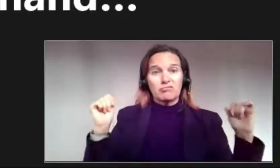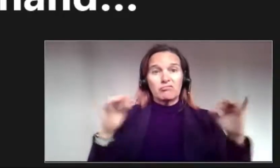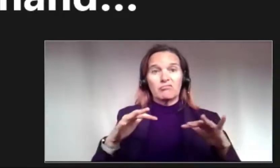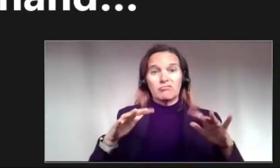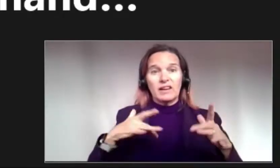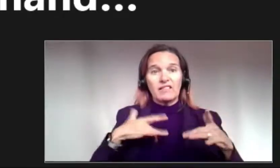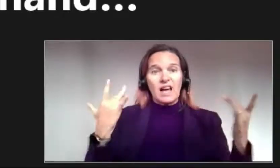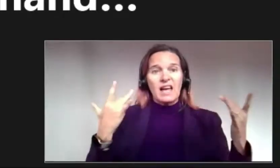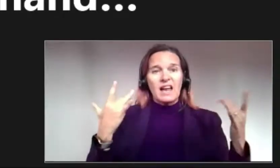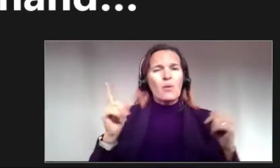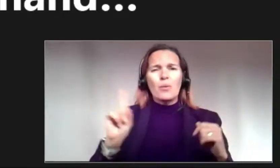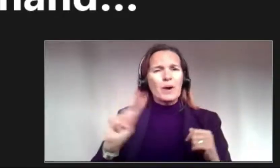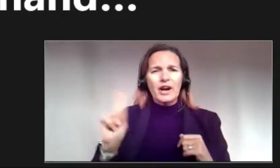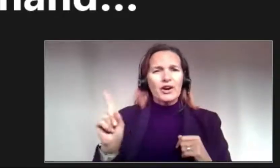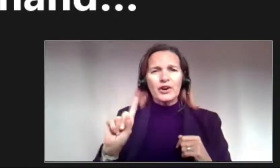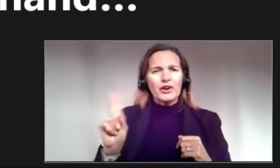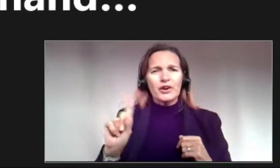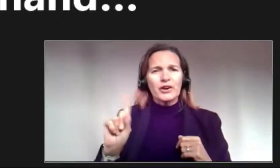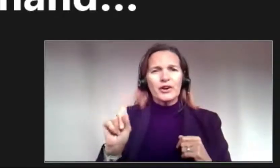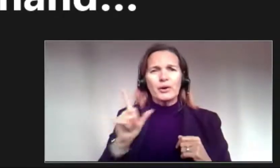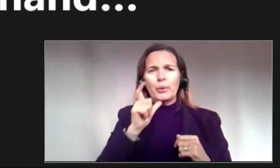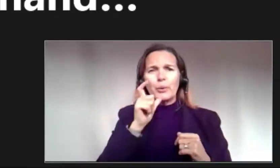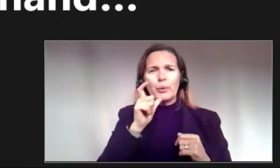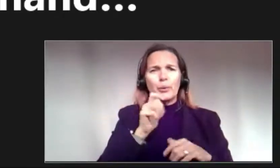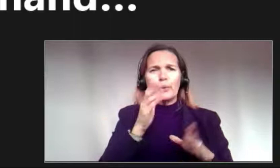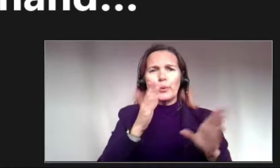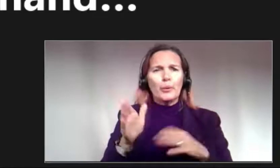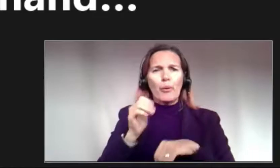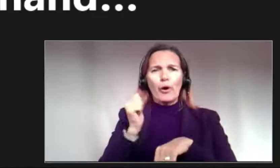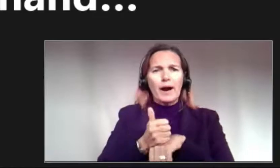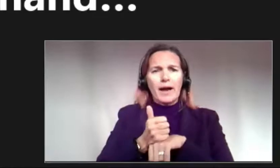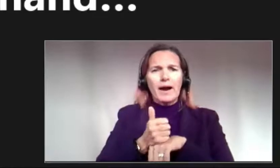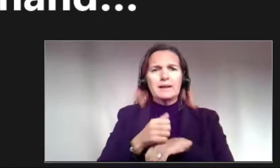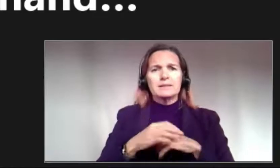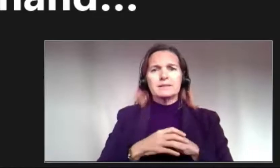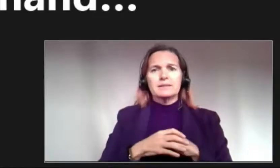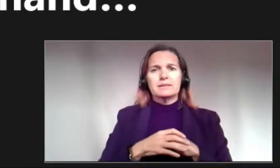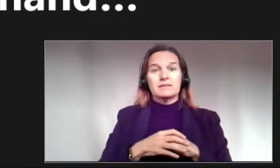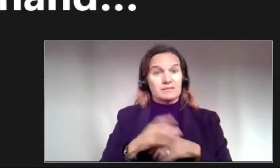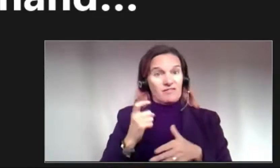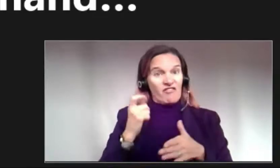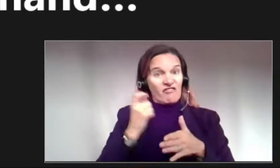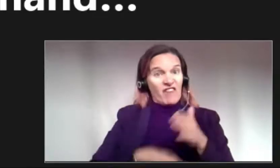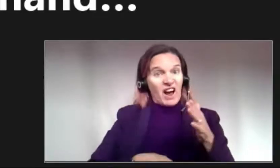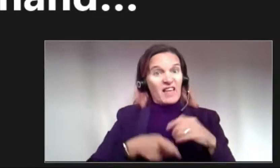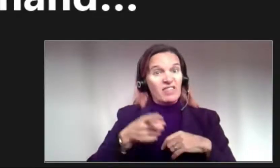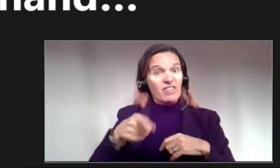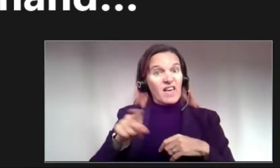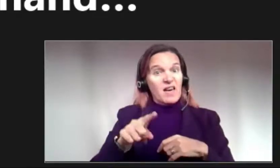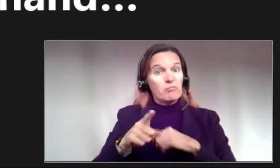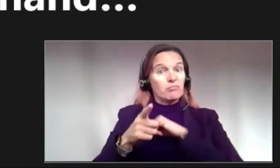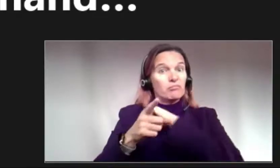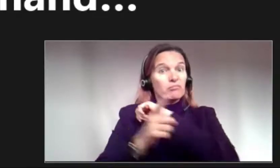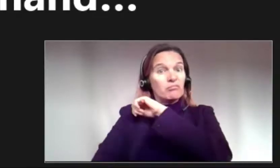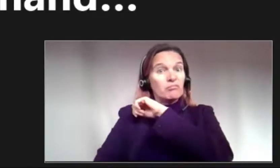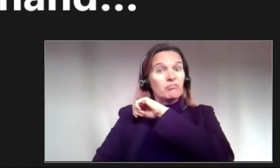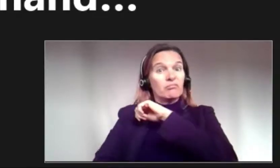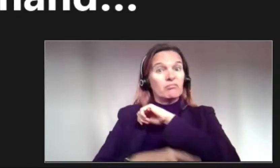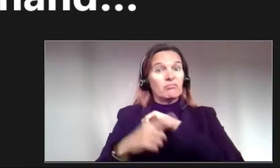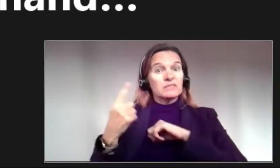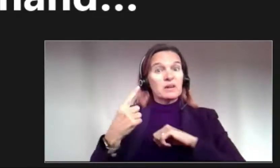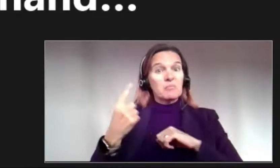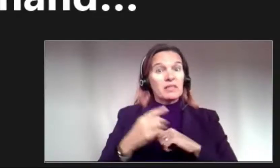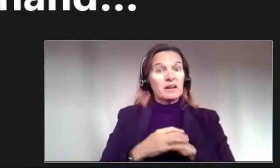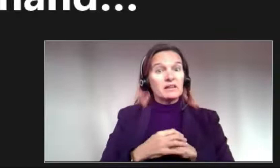Where was that? Who organized it? Were fines given out to anybody? Is there any details about